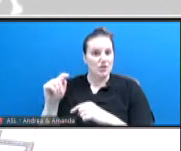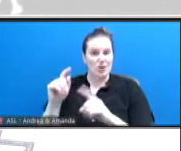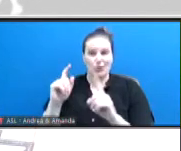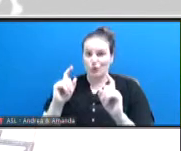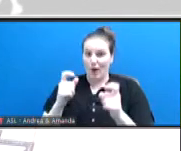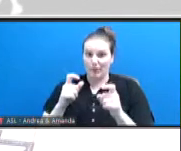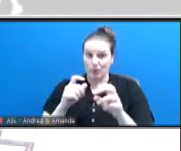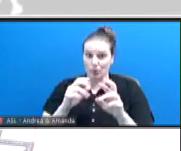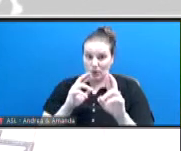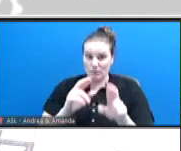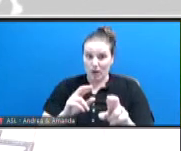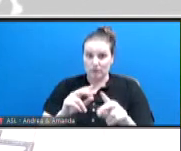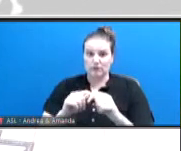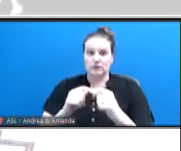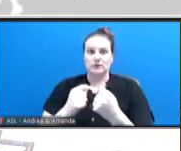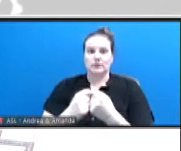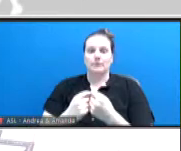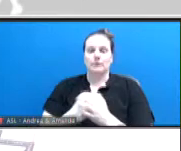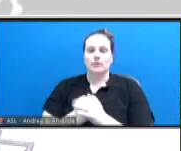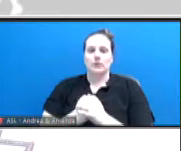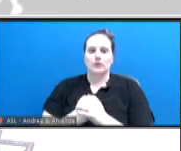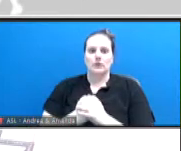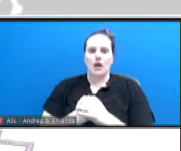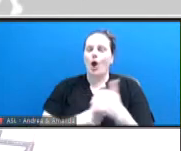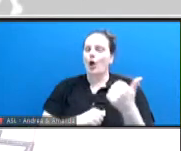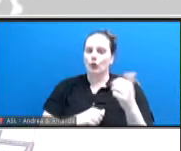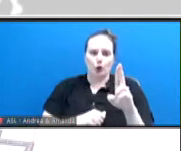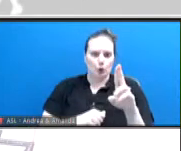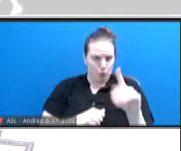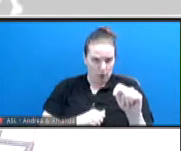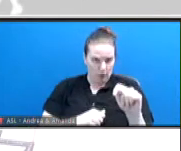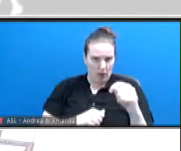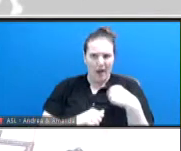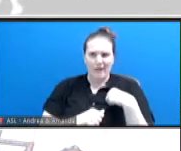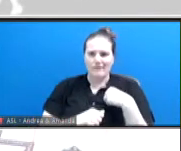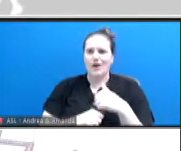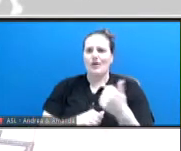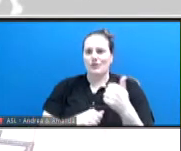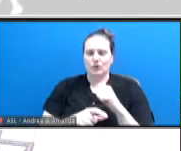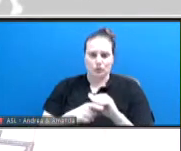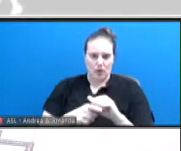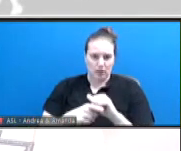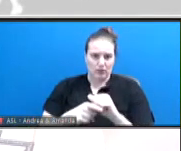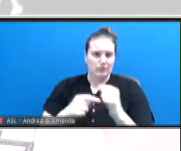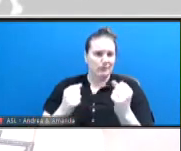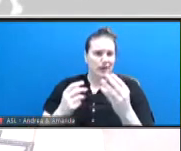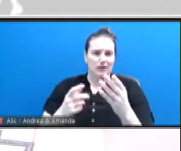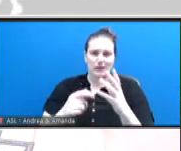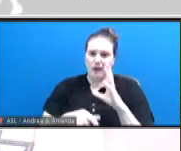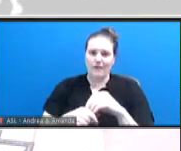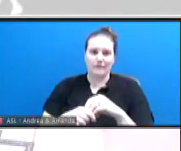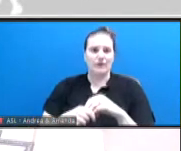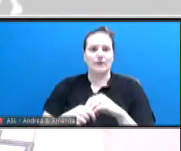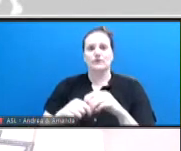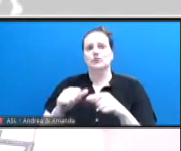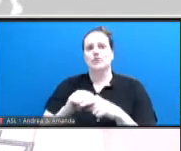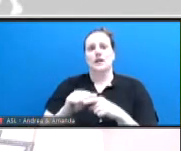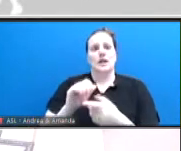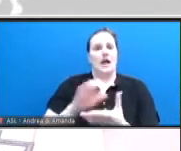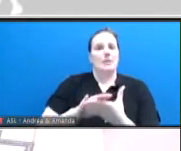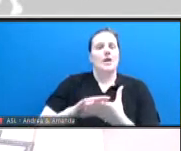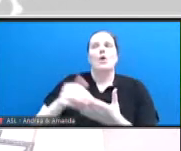they have had, and the other special units have had, all kinds of other trainings, many of which aren't even at the training academy. They're somewhere